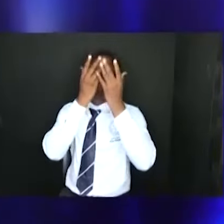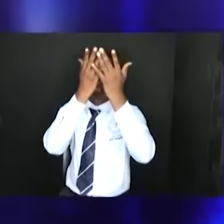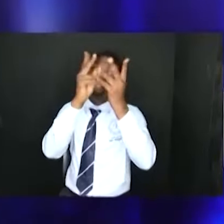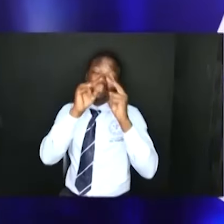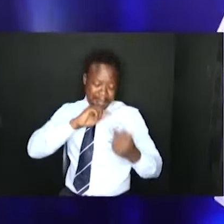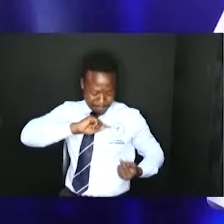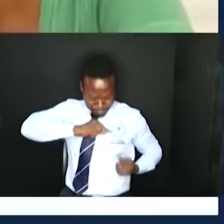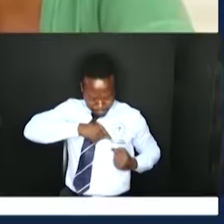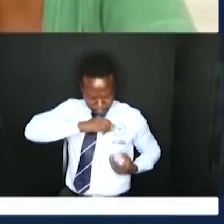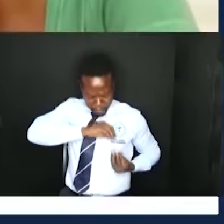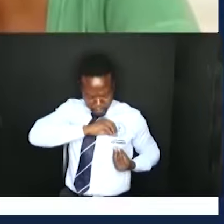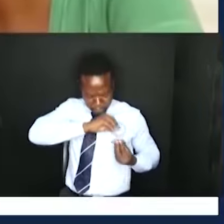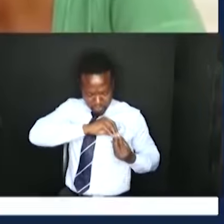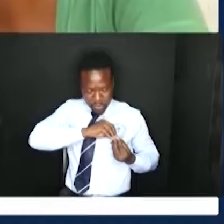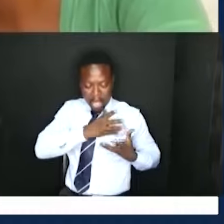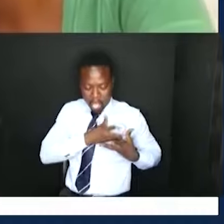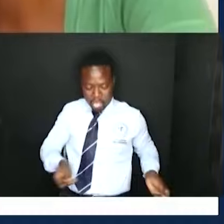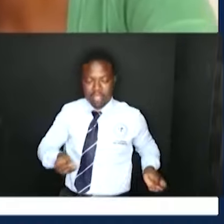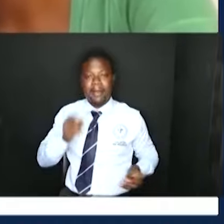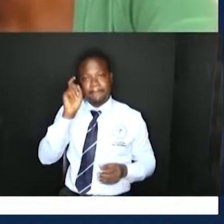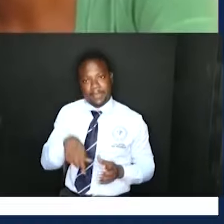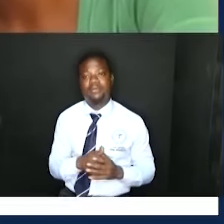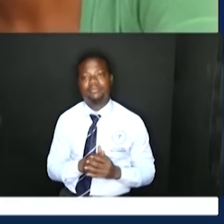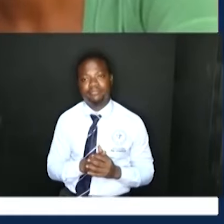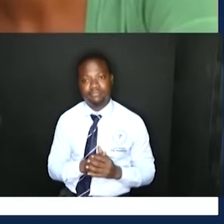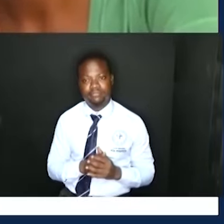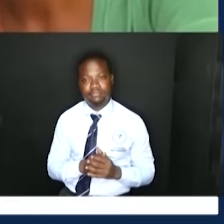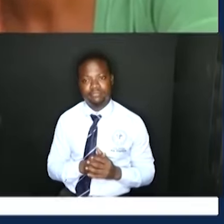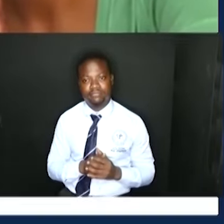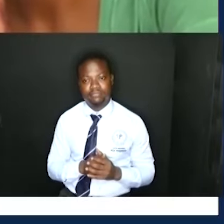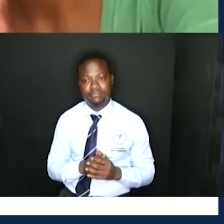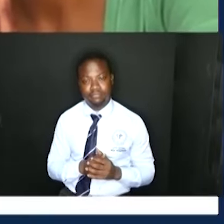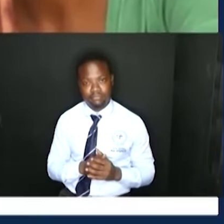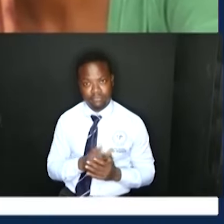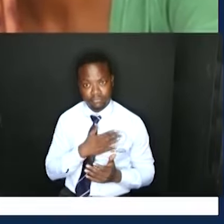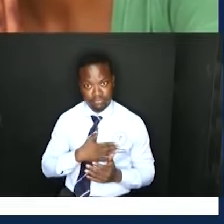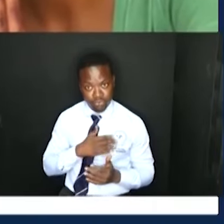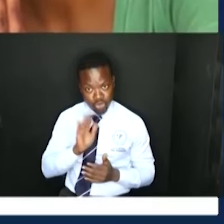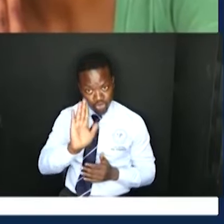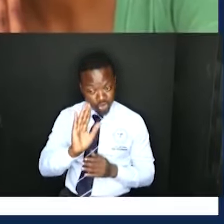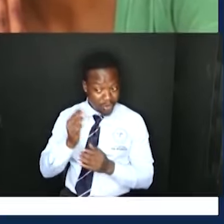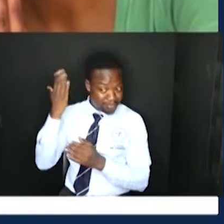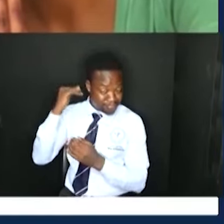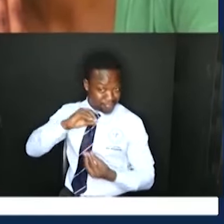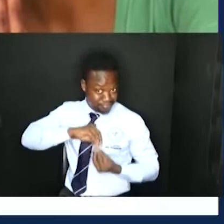bitter feeling. I hope you are remembering